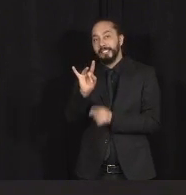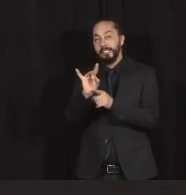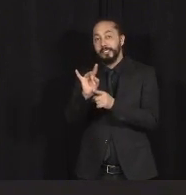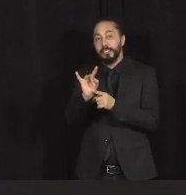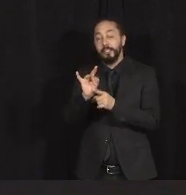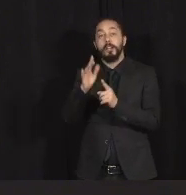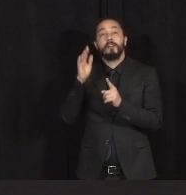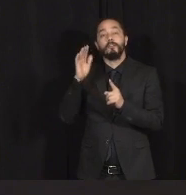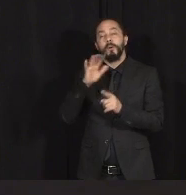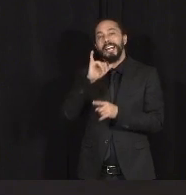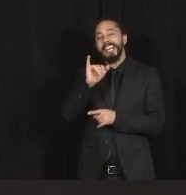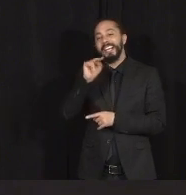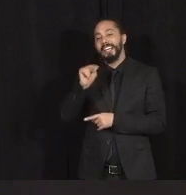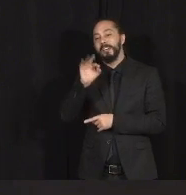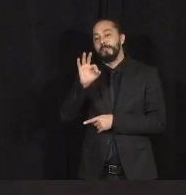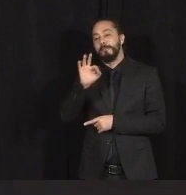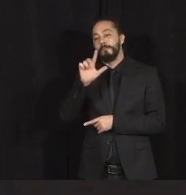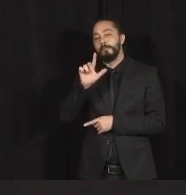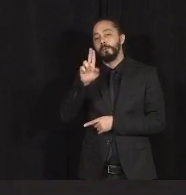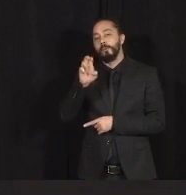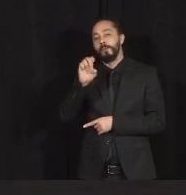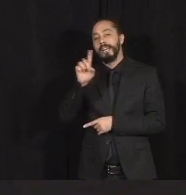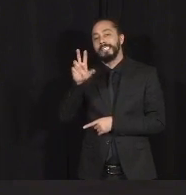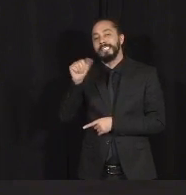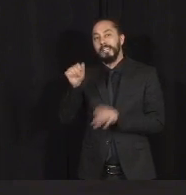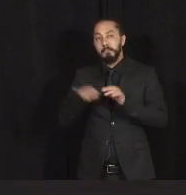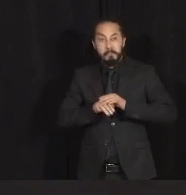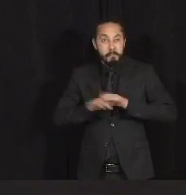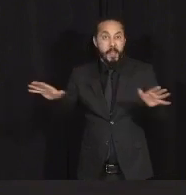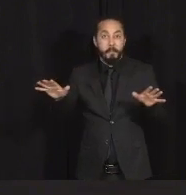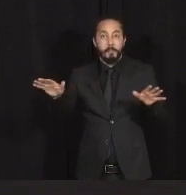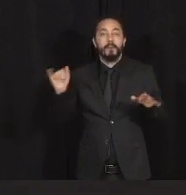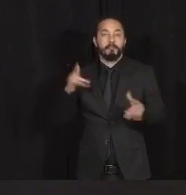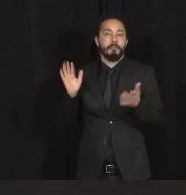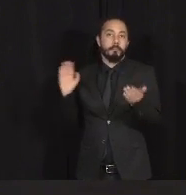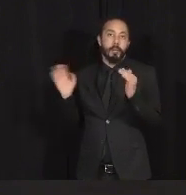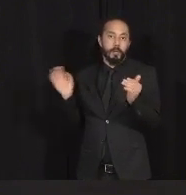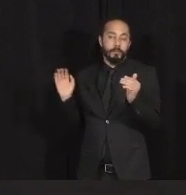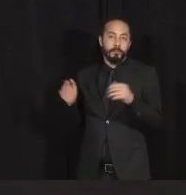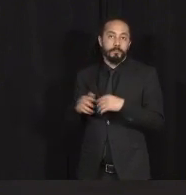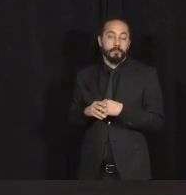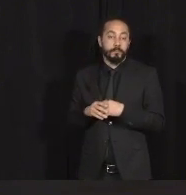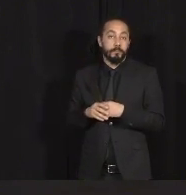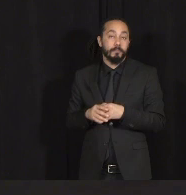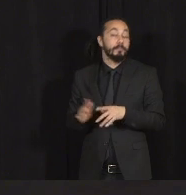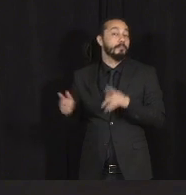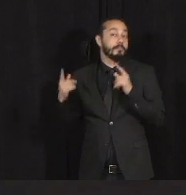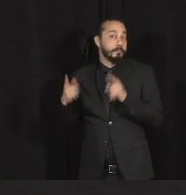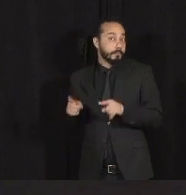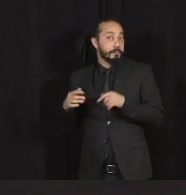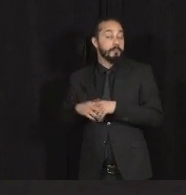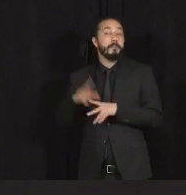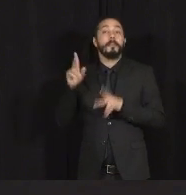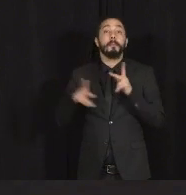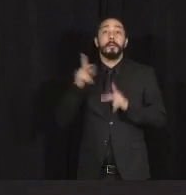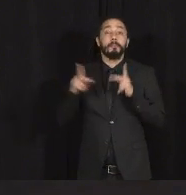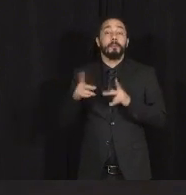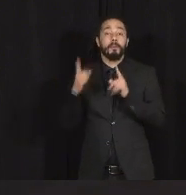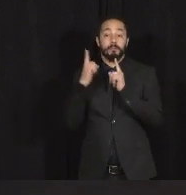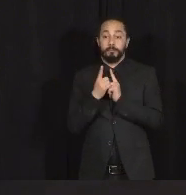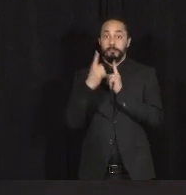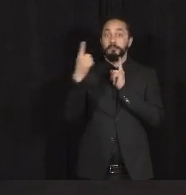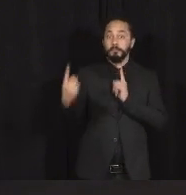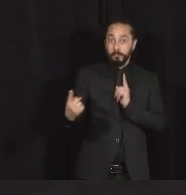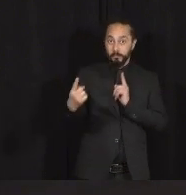undertake the sort of social distancing and other public health measures that we've been talking